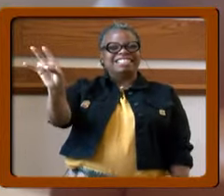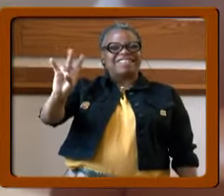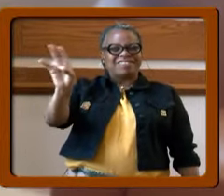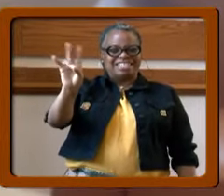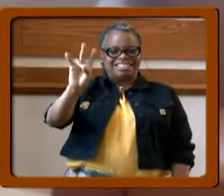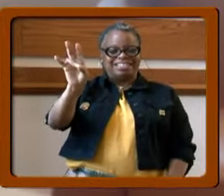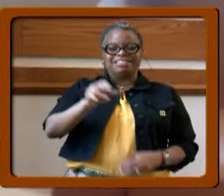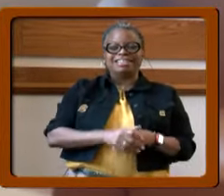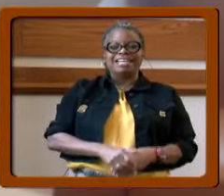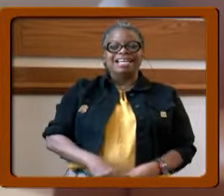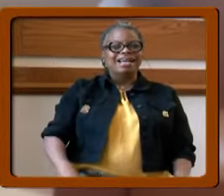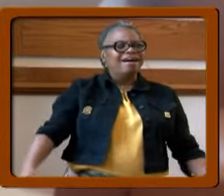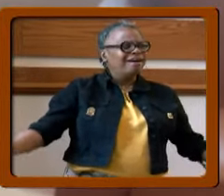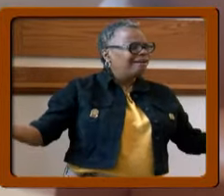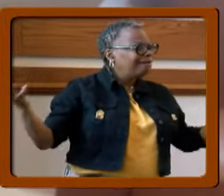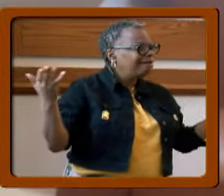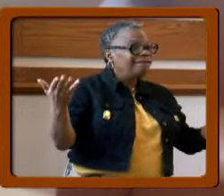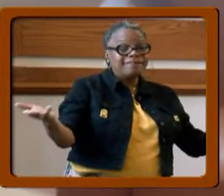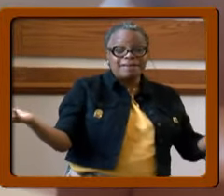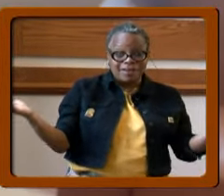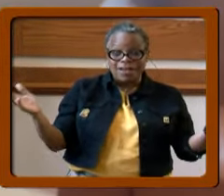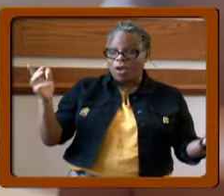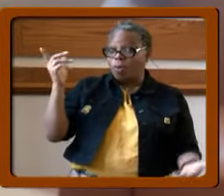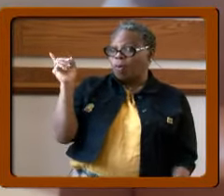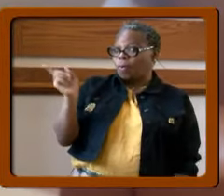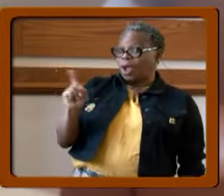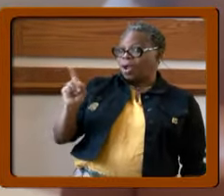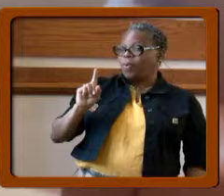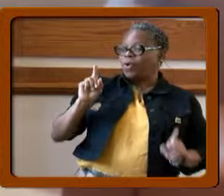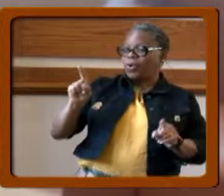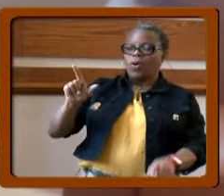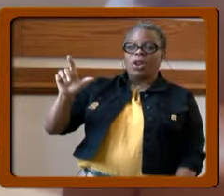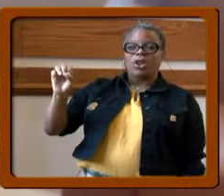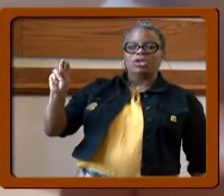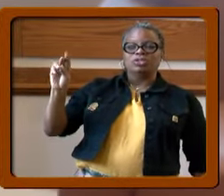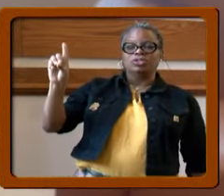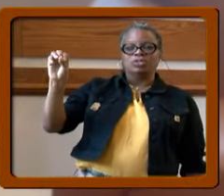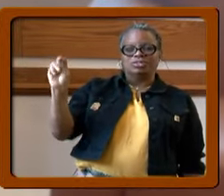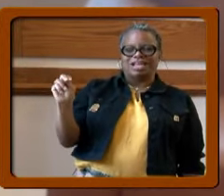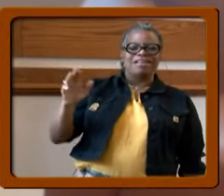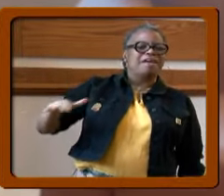p.m. Ebenezer in London, Ebenezer everywhere.